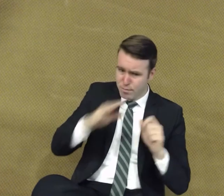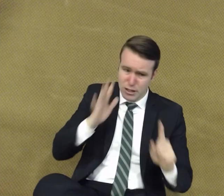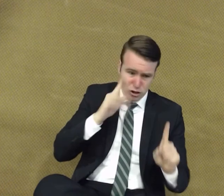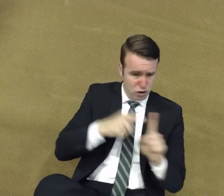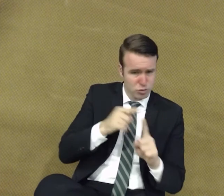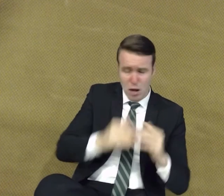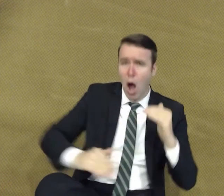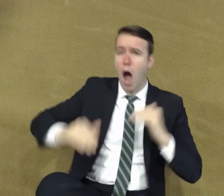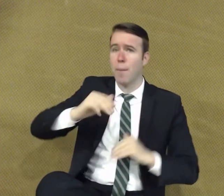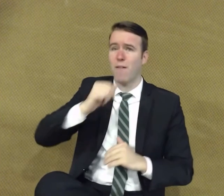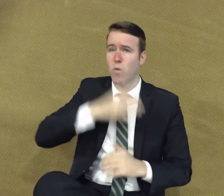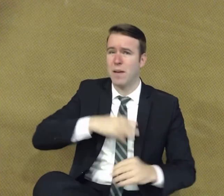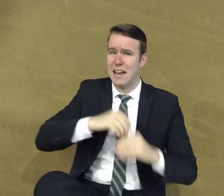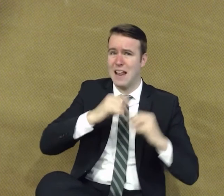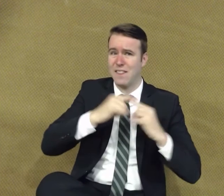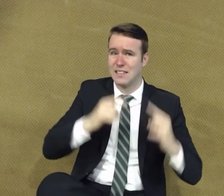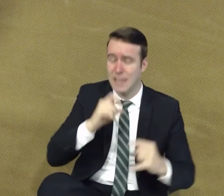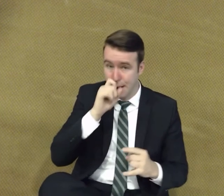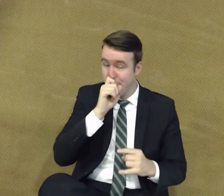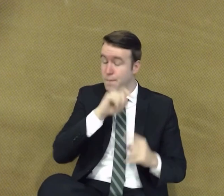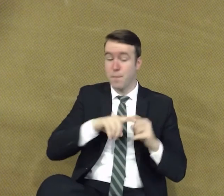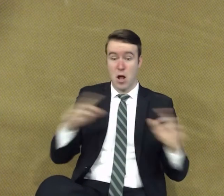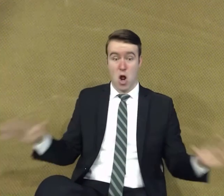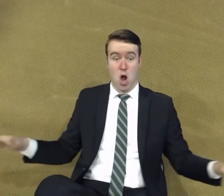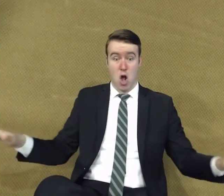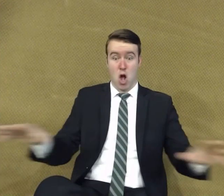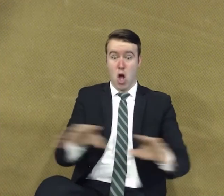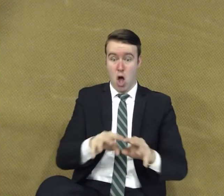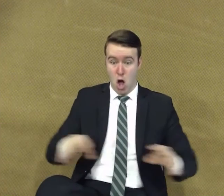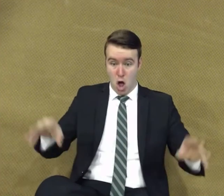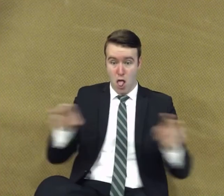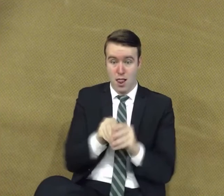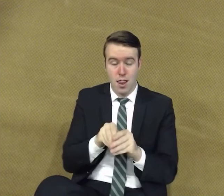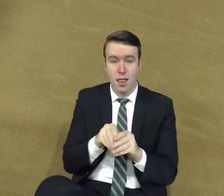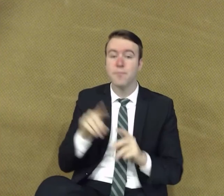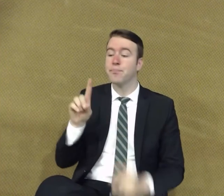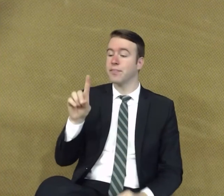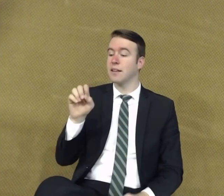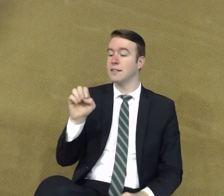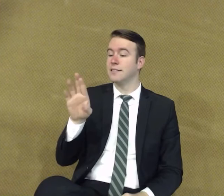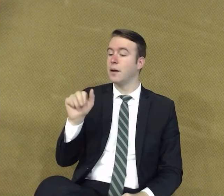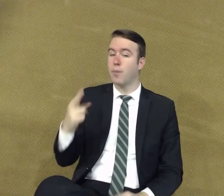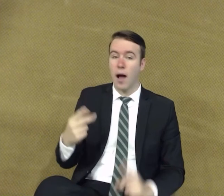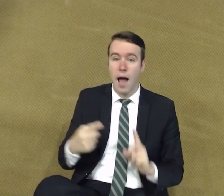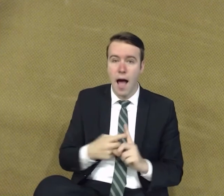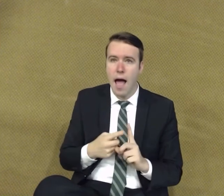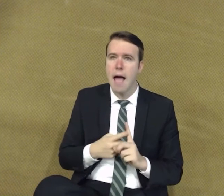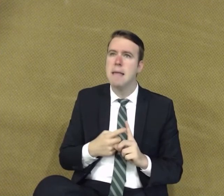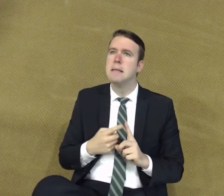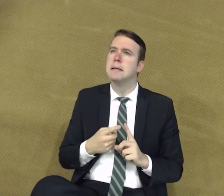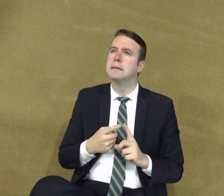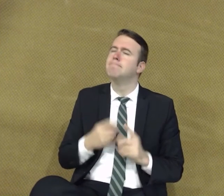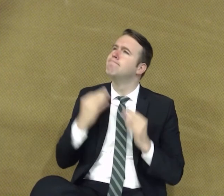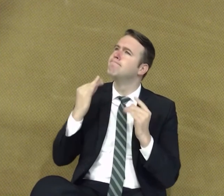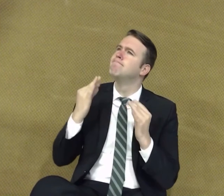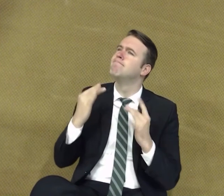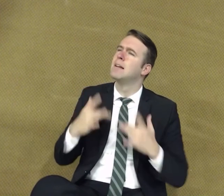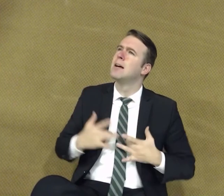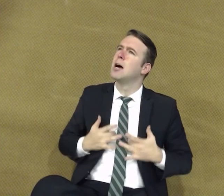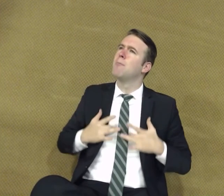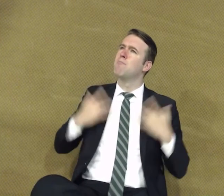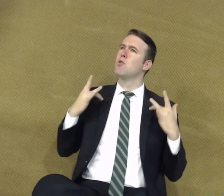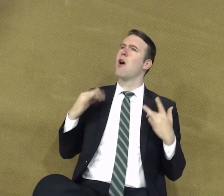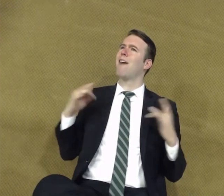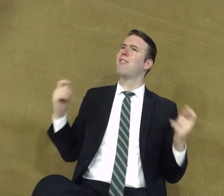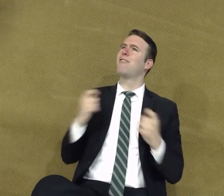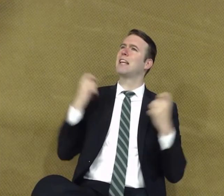women in the tent. But in all of this, as Deborah revels in the